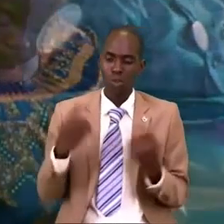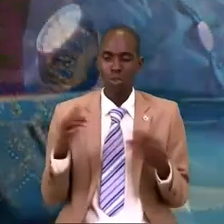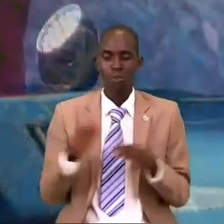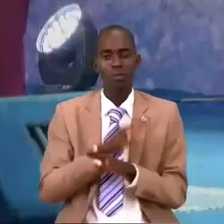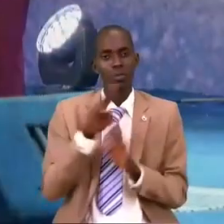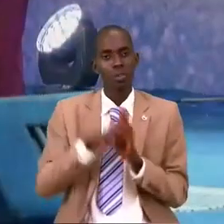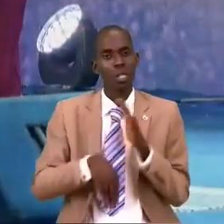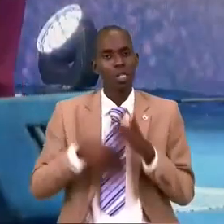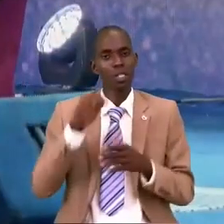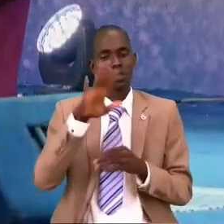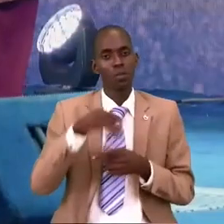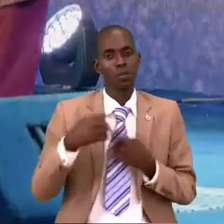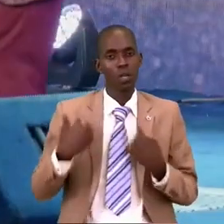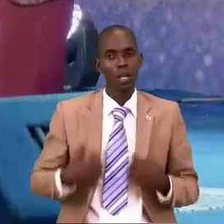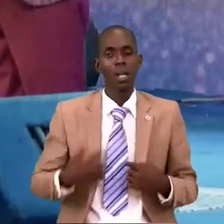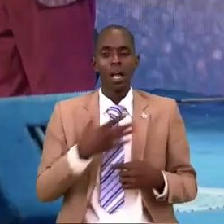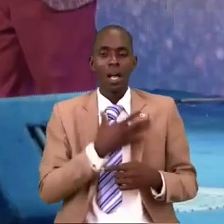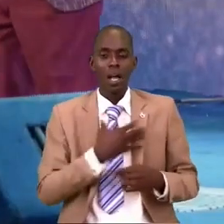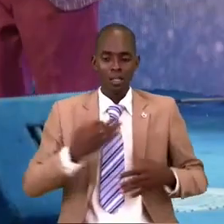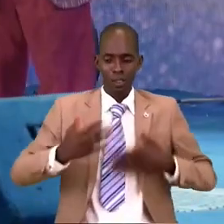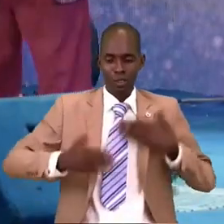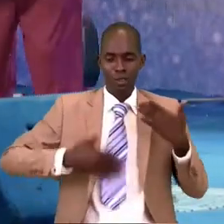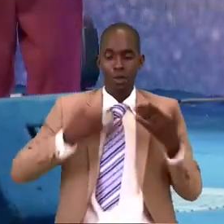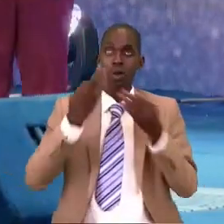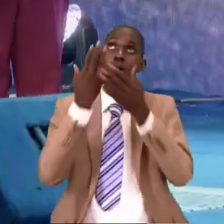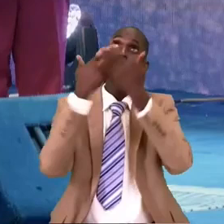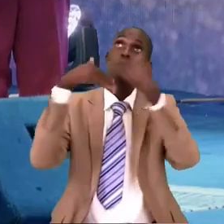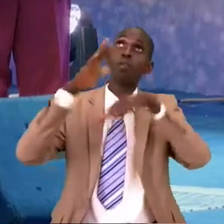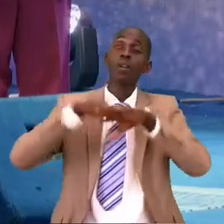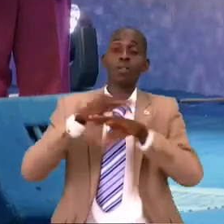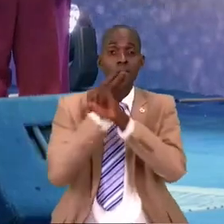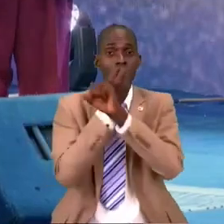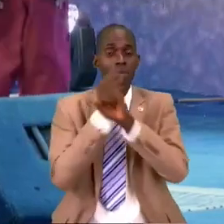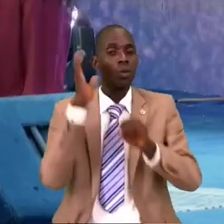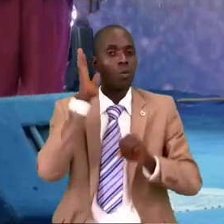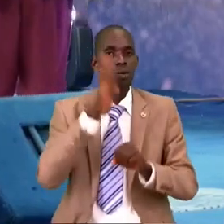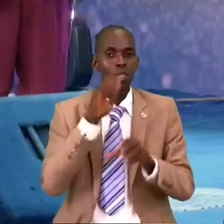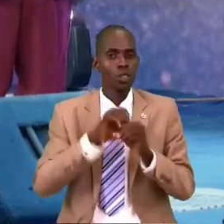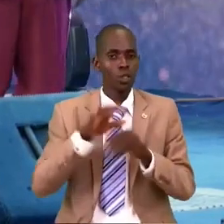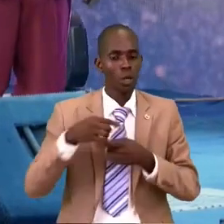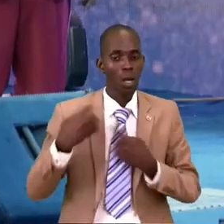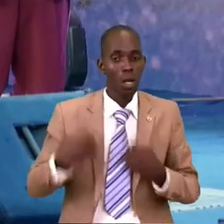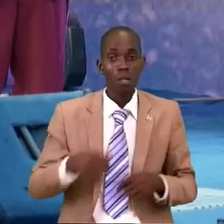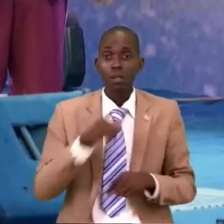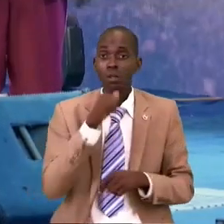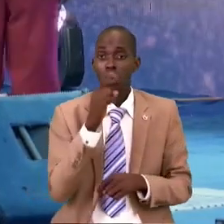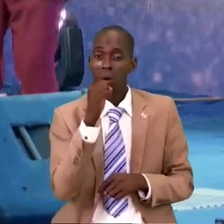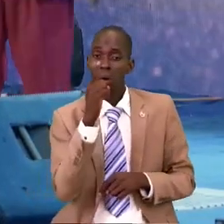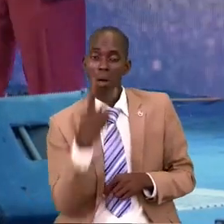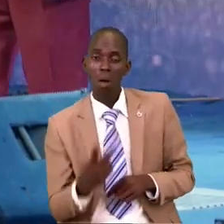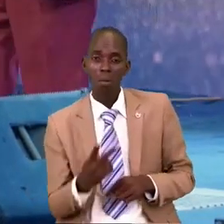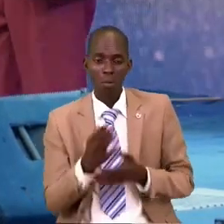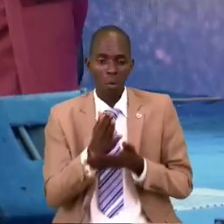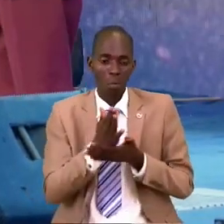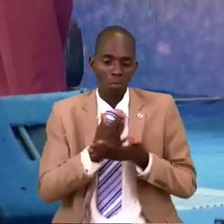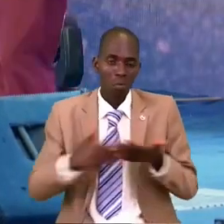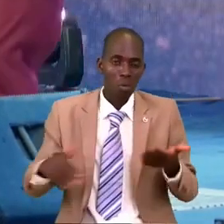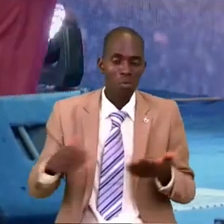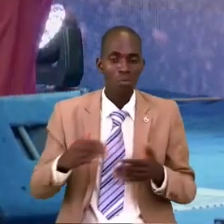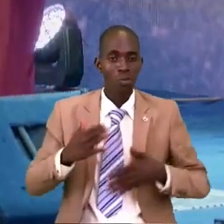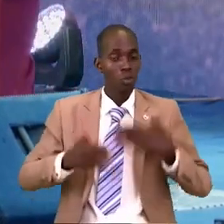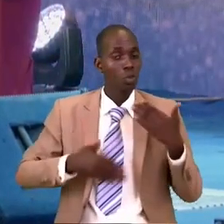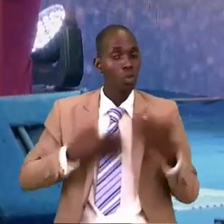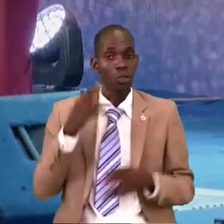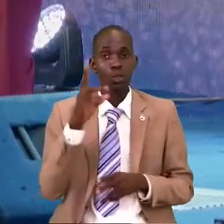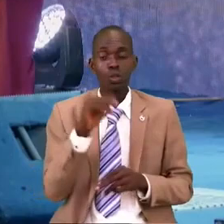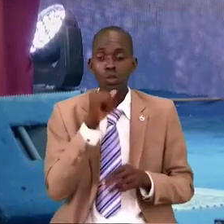not intermittent joy. You're happy now, and then next time, next step, you're unhappy. You're sorrowful up and